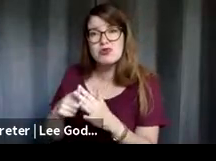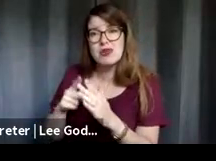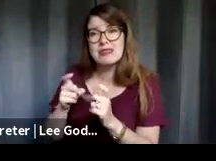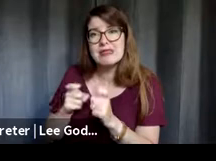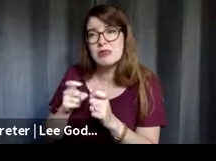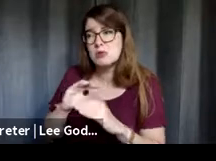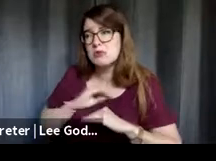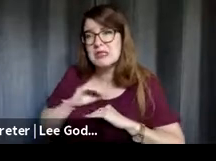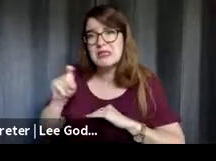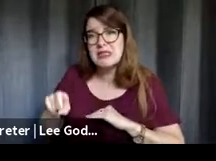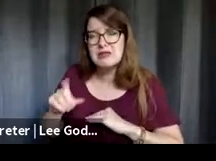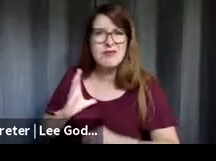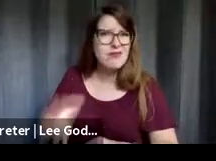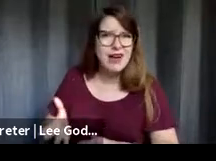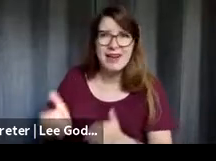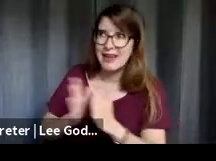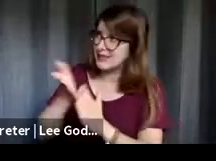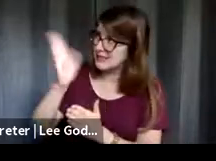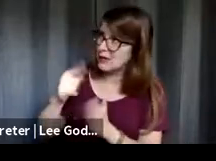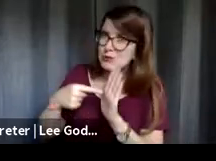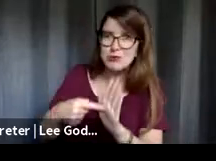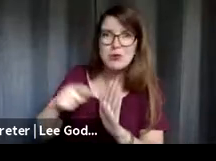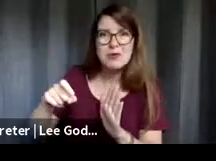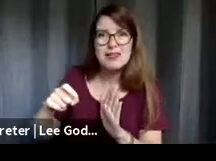meet needs, ask God to show you needs and watch